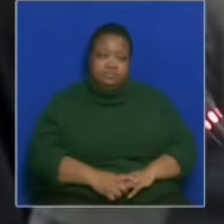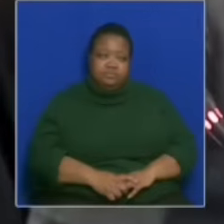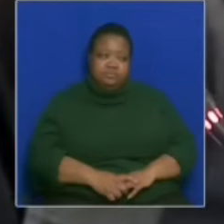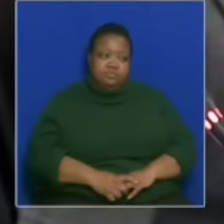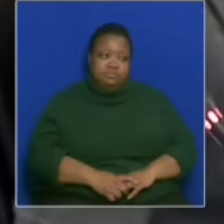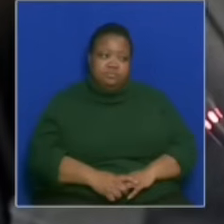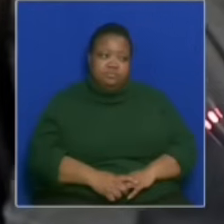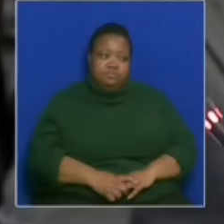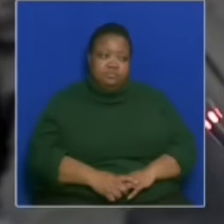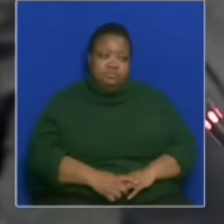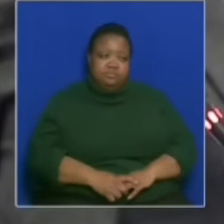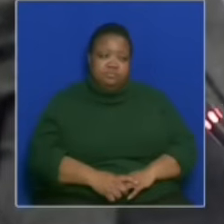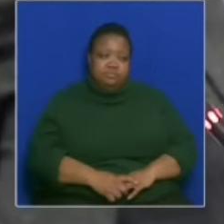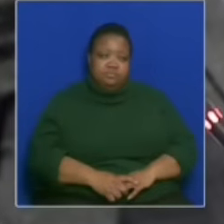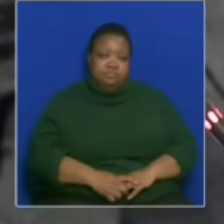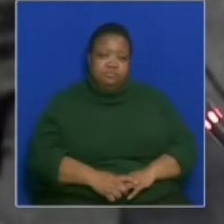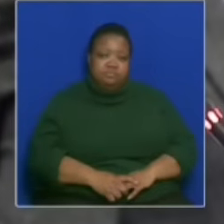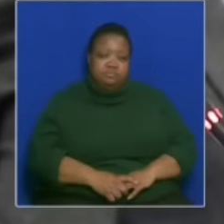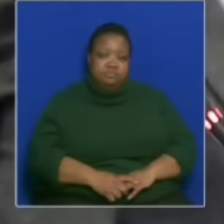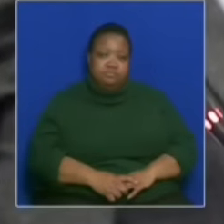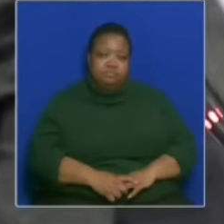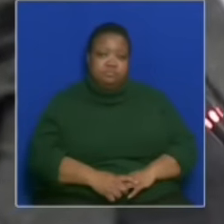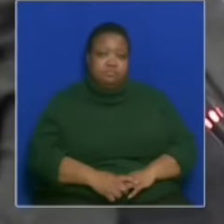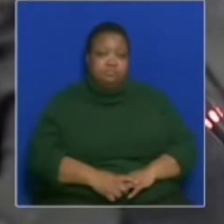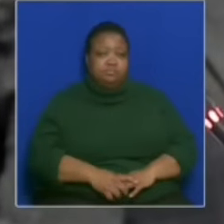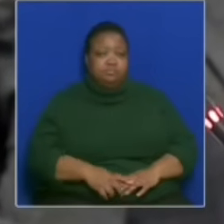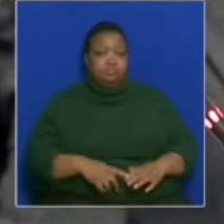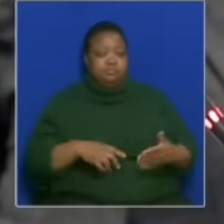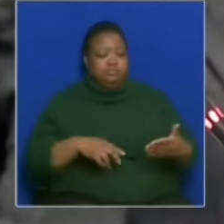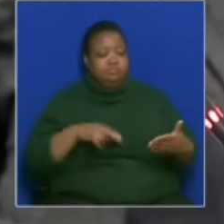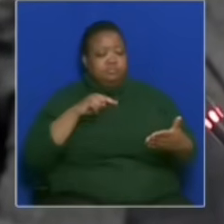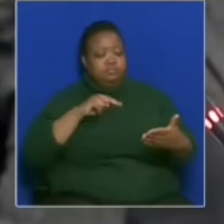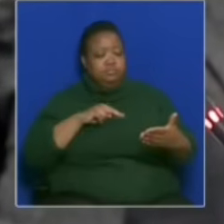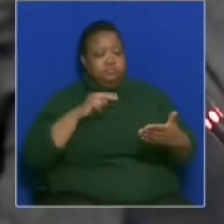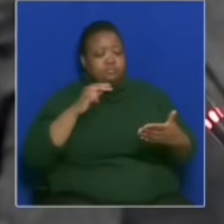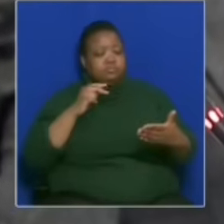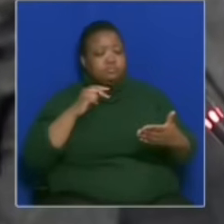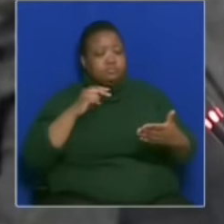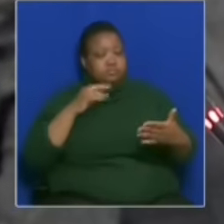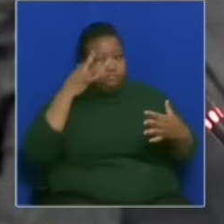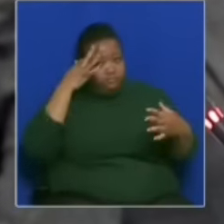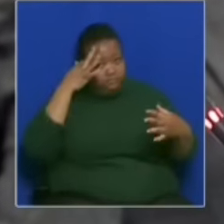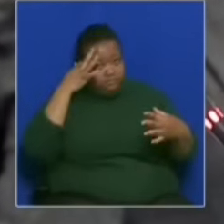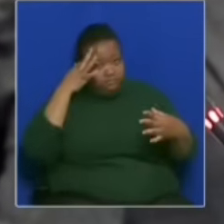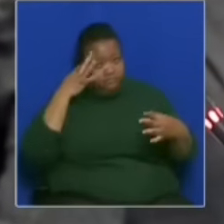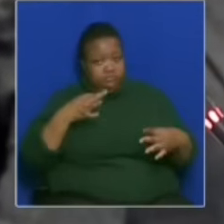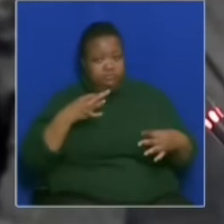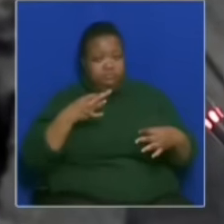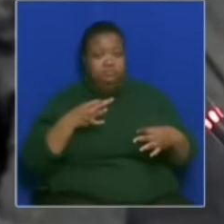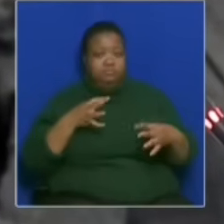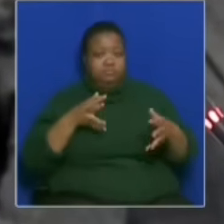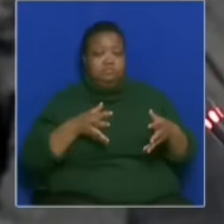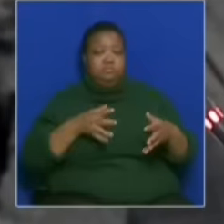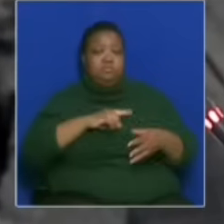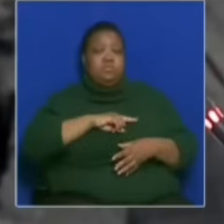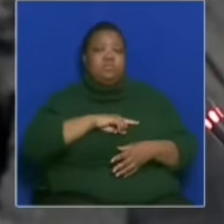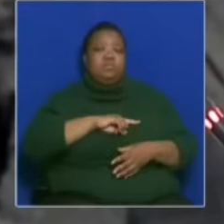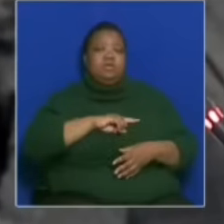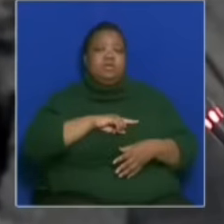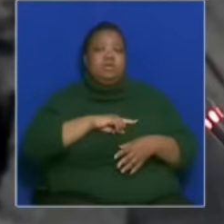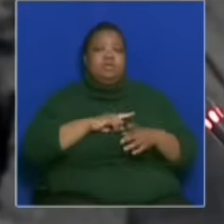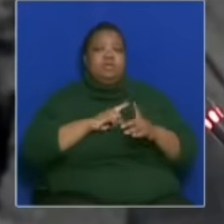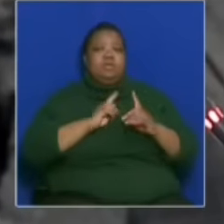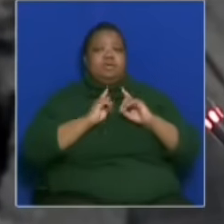That inference that we draw is reinforced by a number of exchanges between